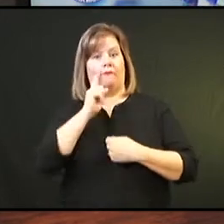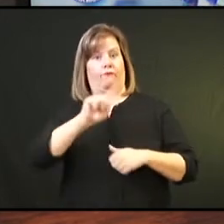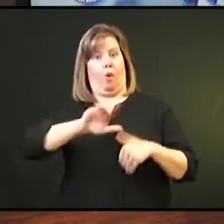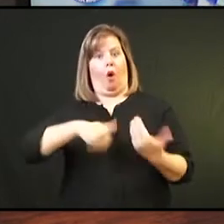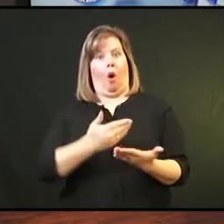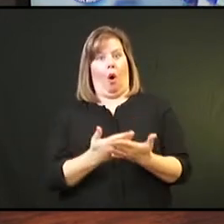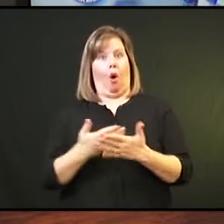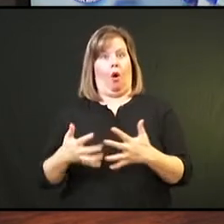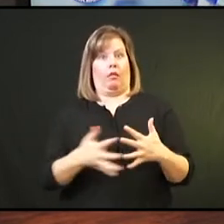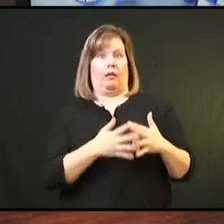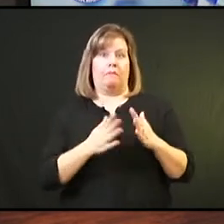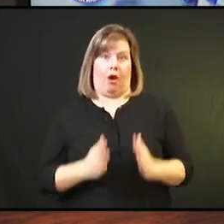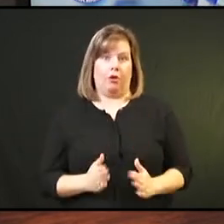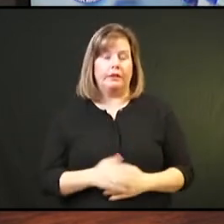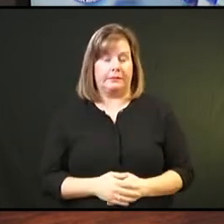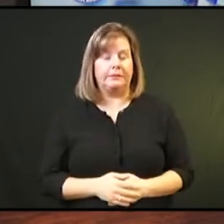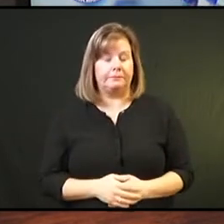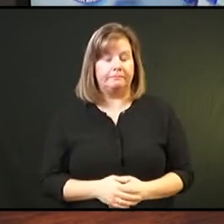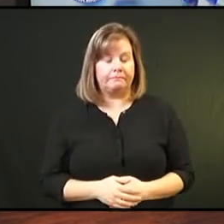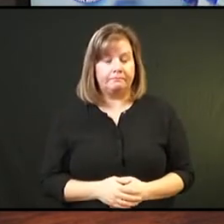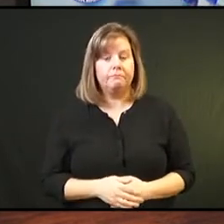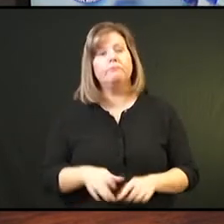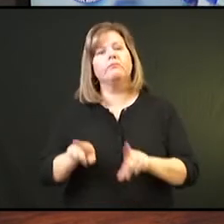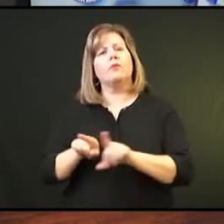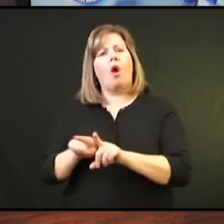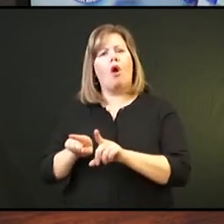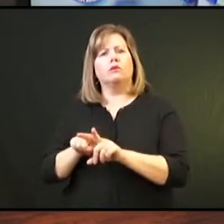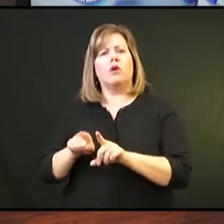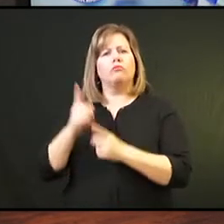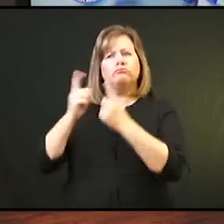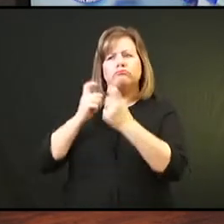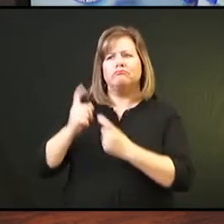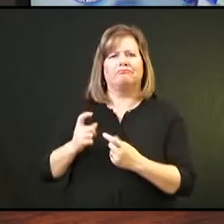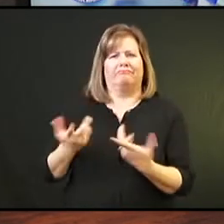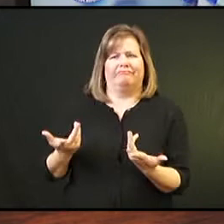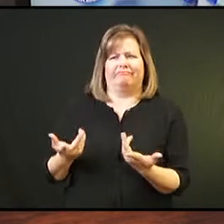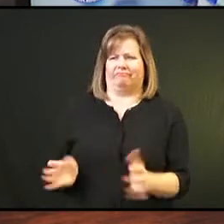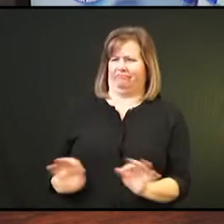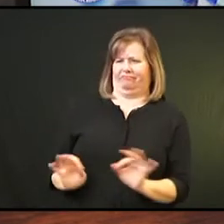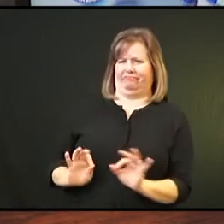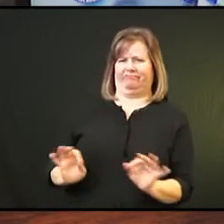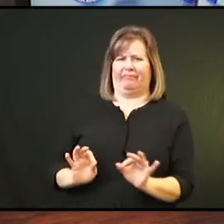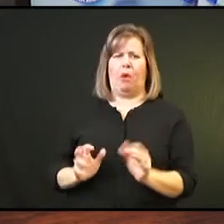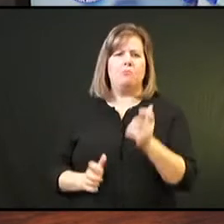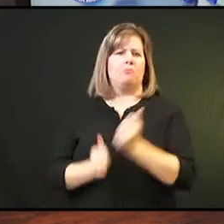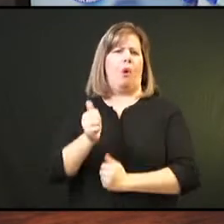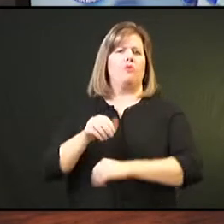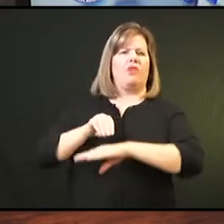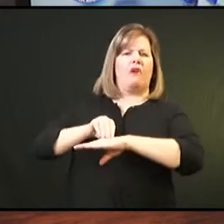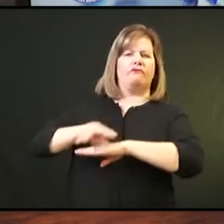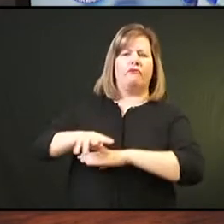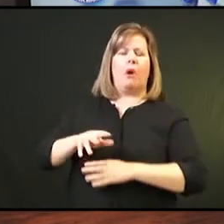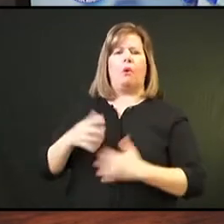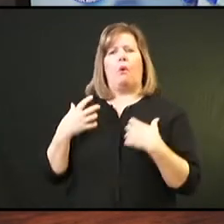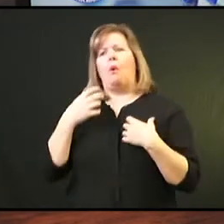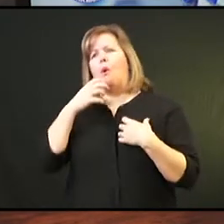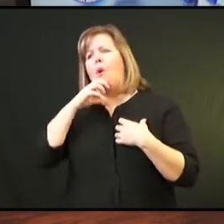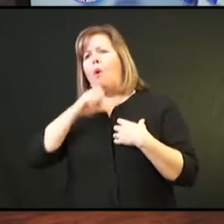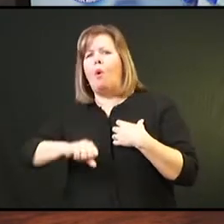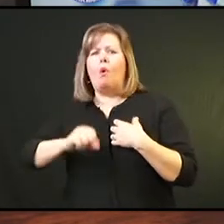brings me to another question that we hear, and that is, what's the big deal? It's just mostly affecting older people or the most vulnerable